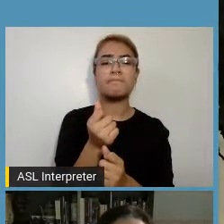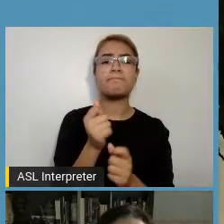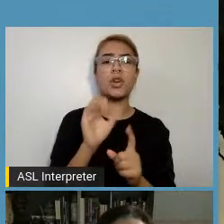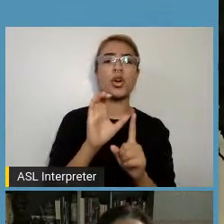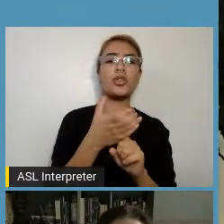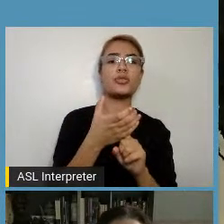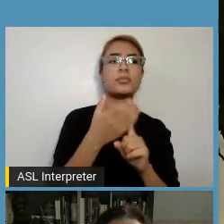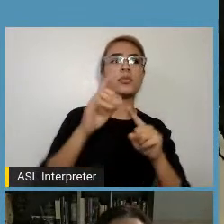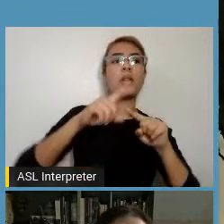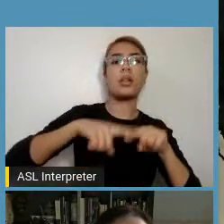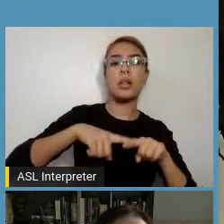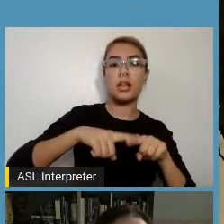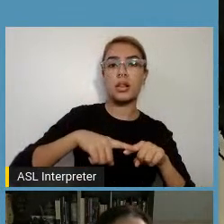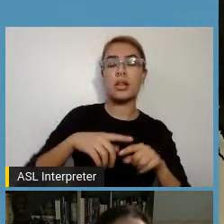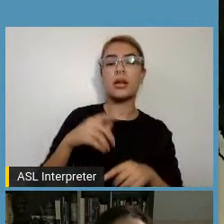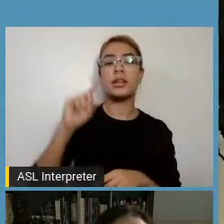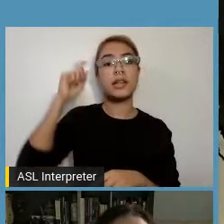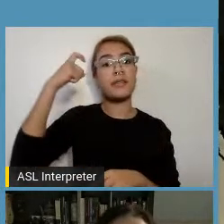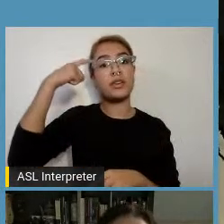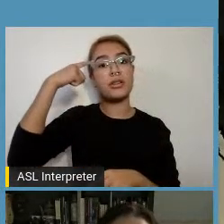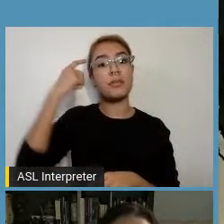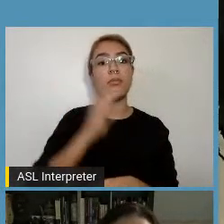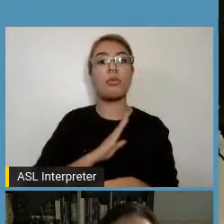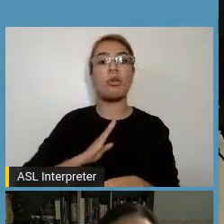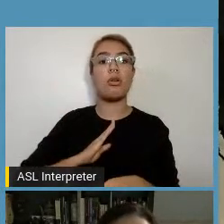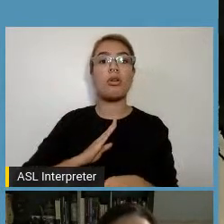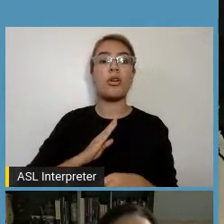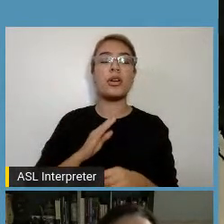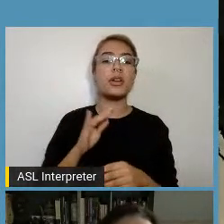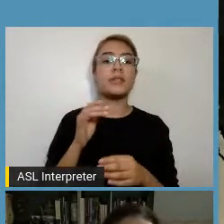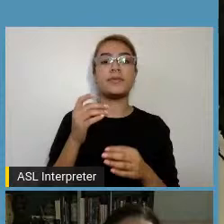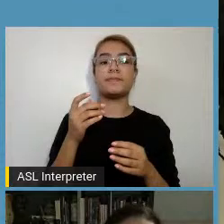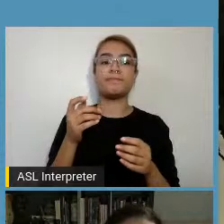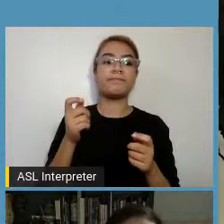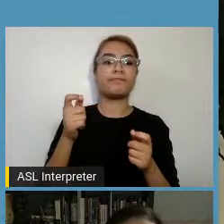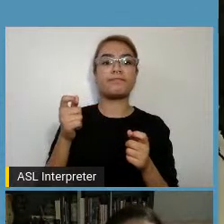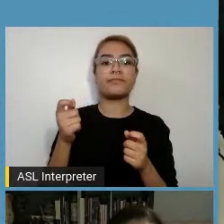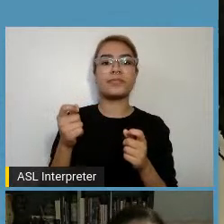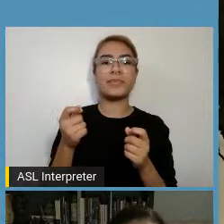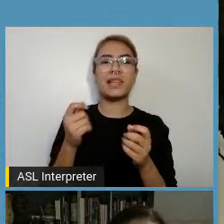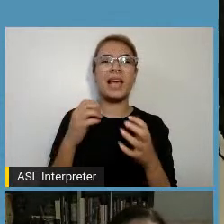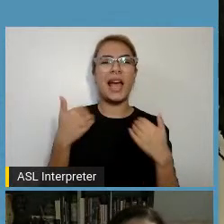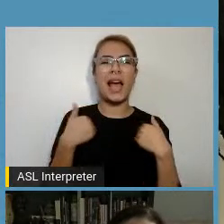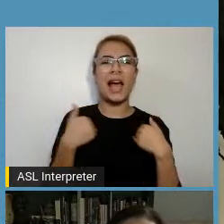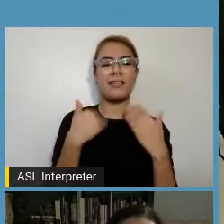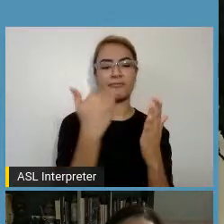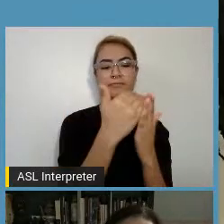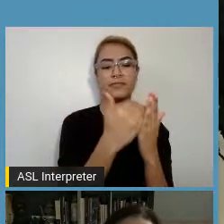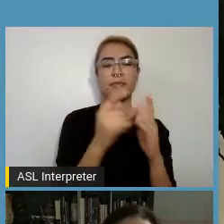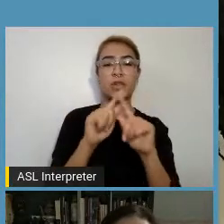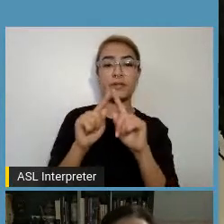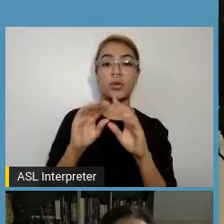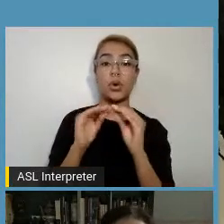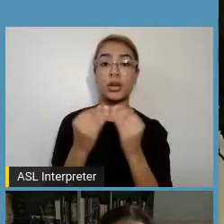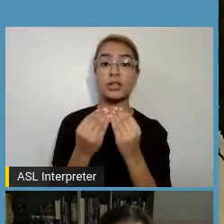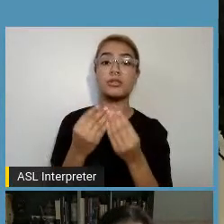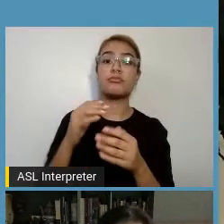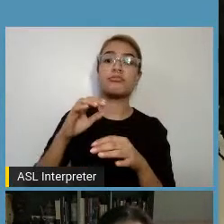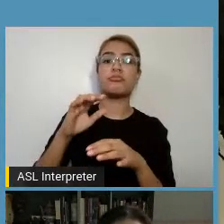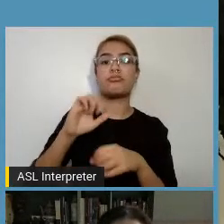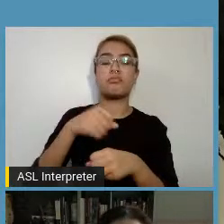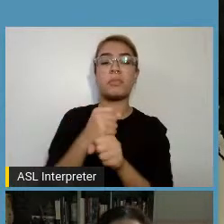and our the Governor's Board of Indian Affairs here has issued guidelines for each organization to create their own